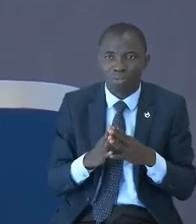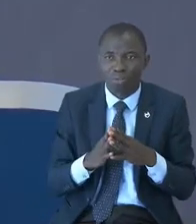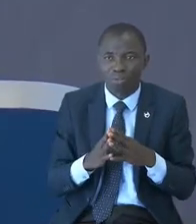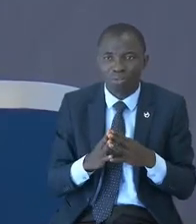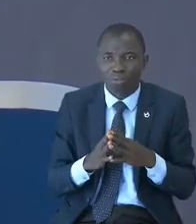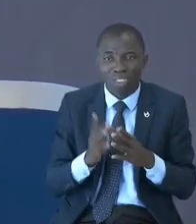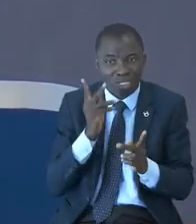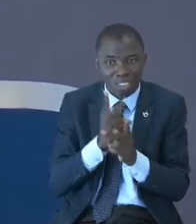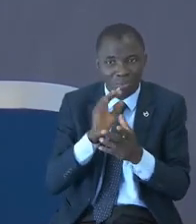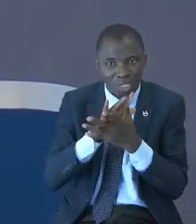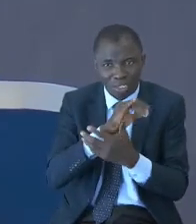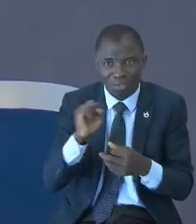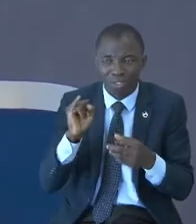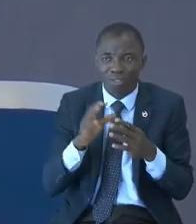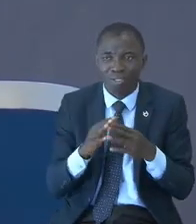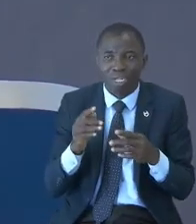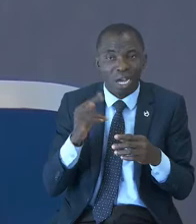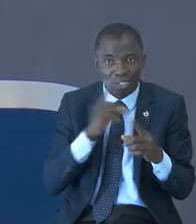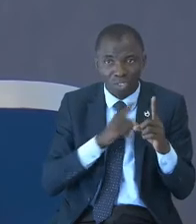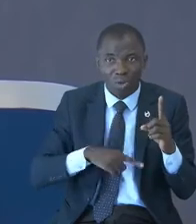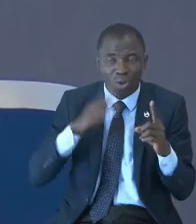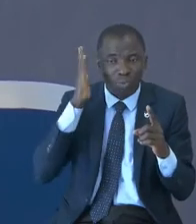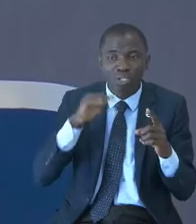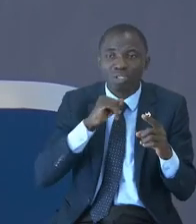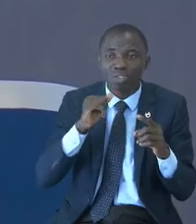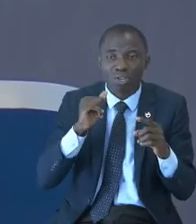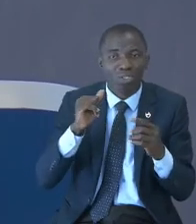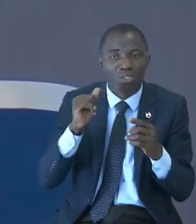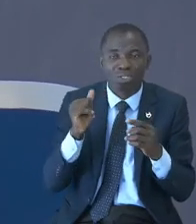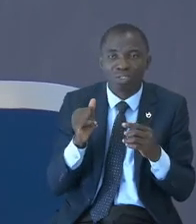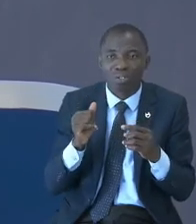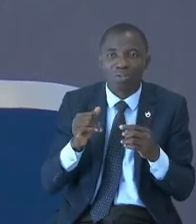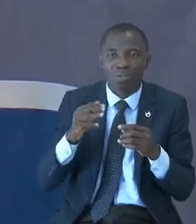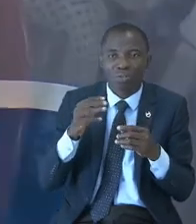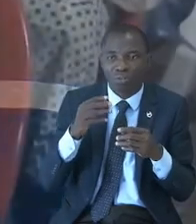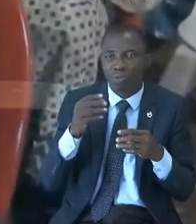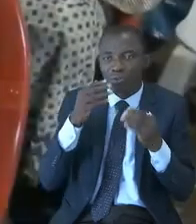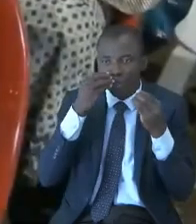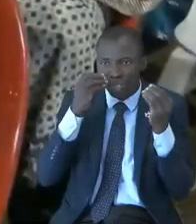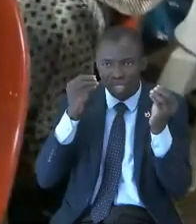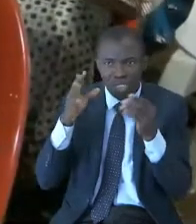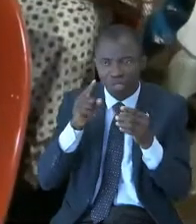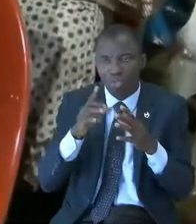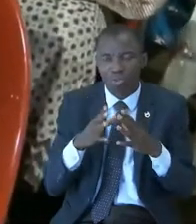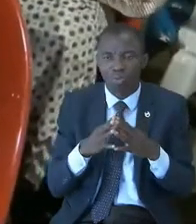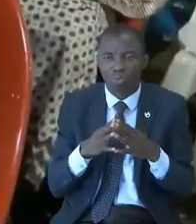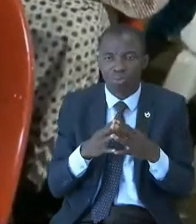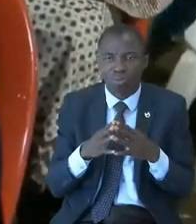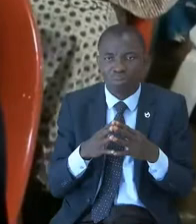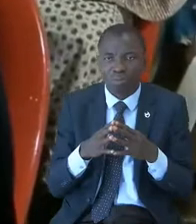never failed one day. When his own anointed servant and minister pray, he answers